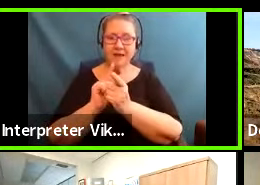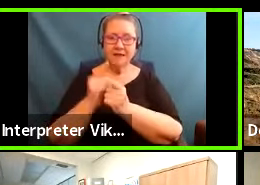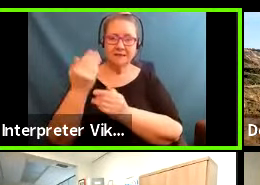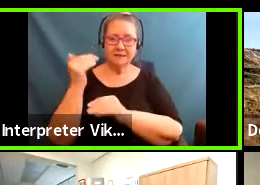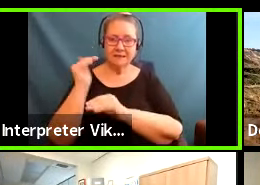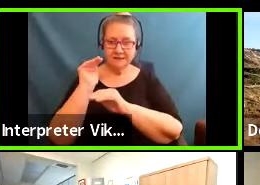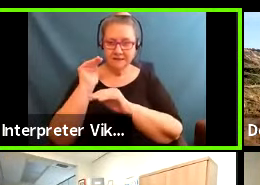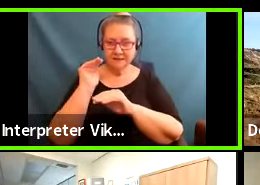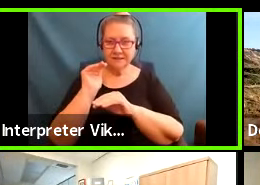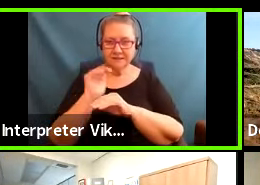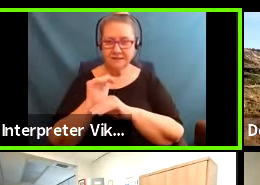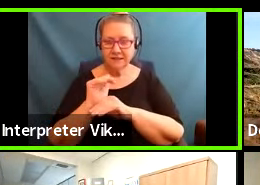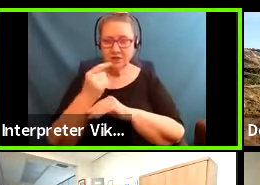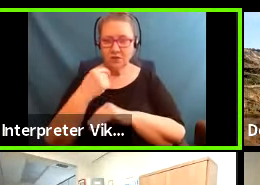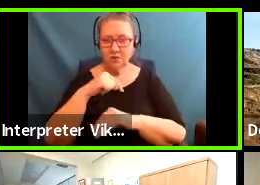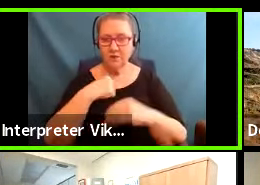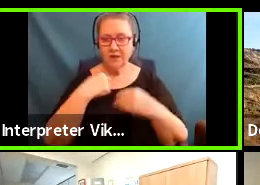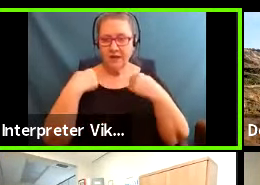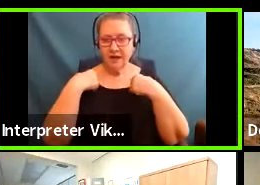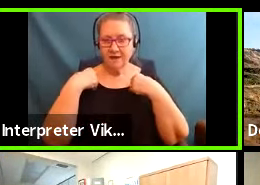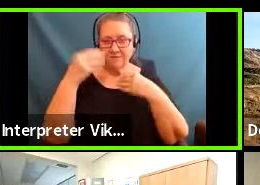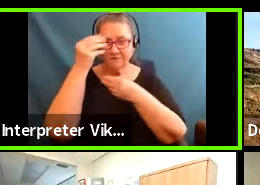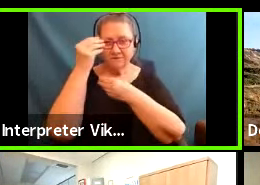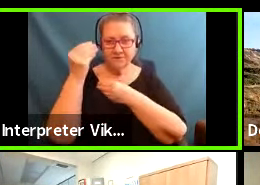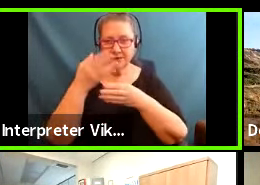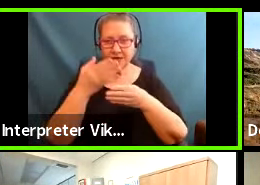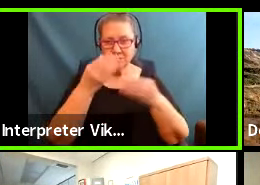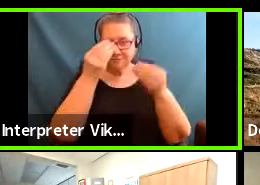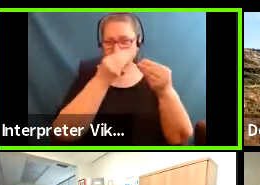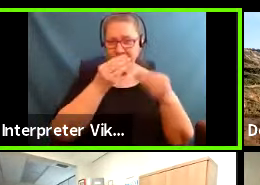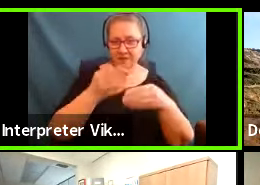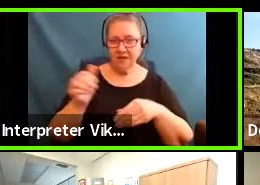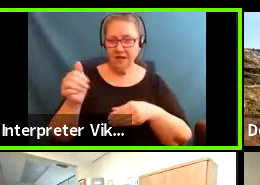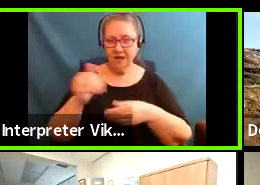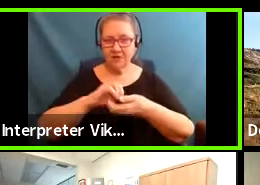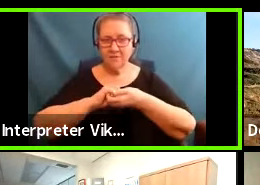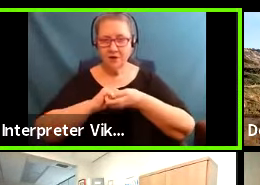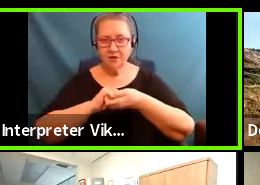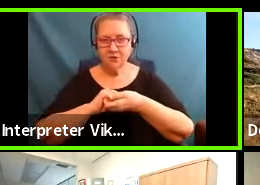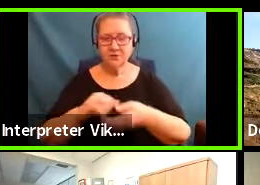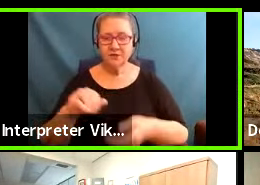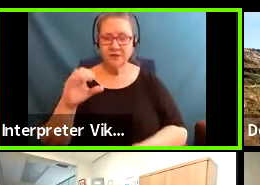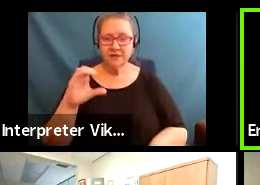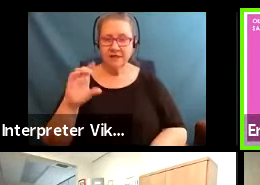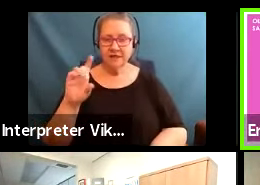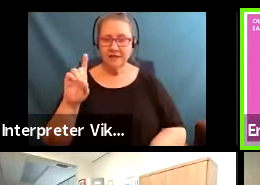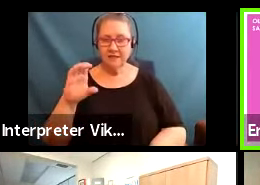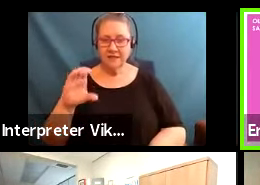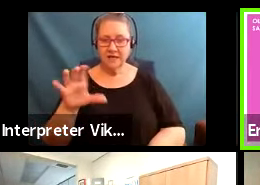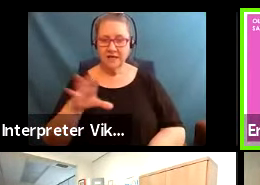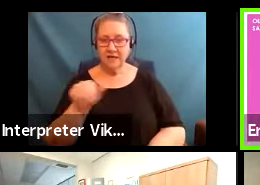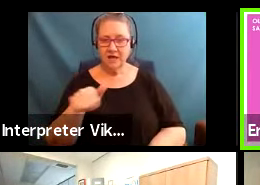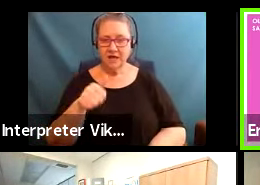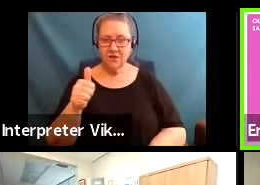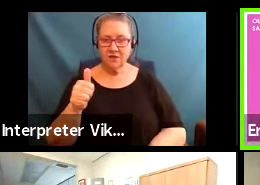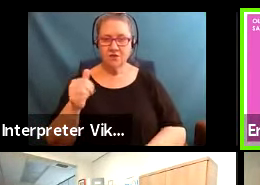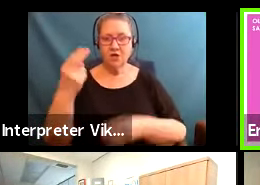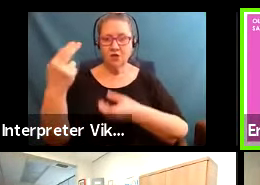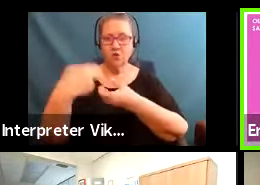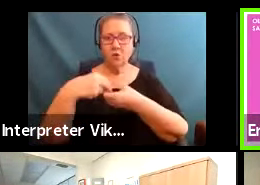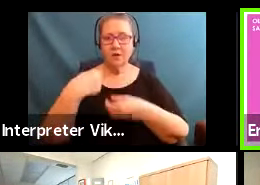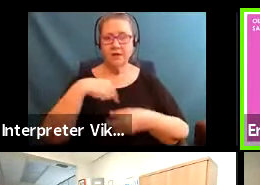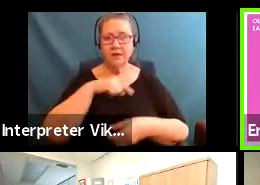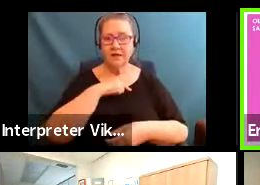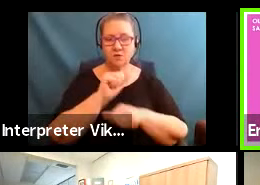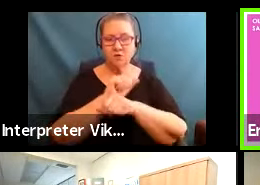we have gotten input from several other partners, the CDC and others, some allergists that joined us and